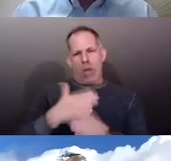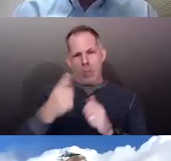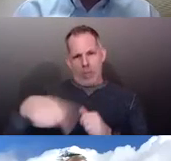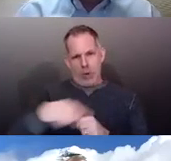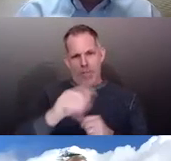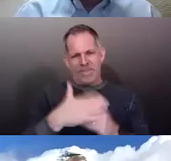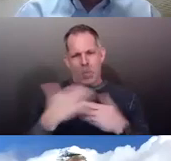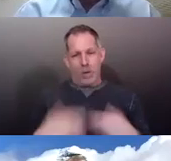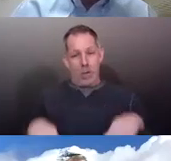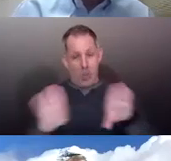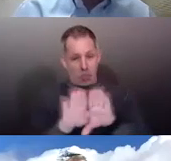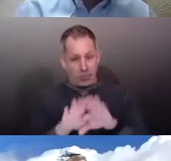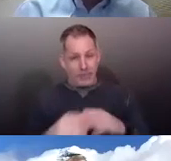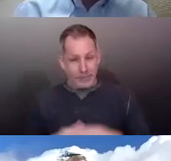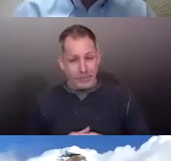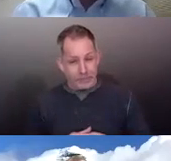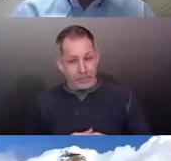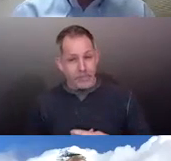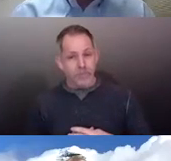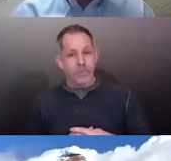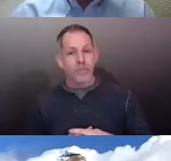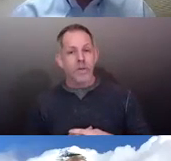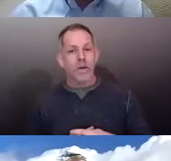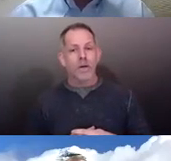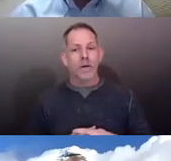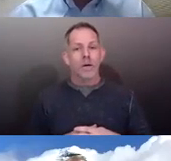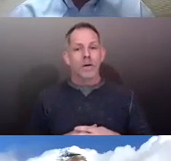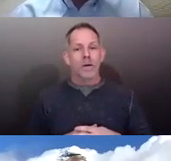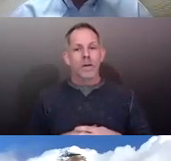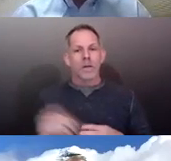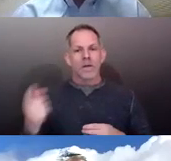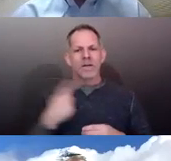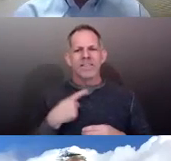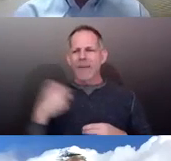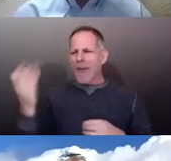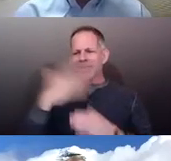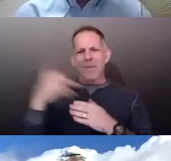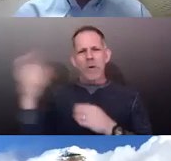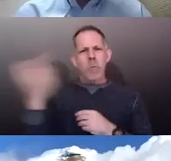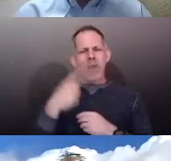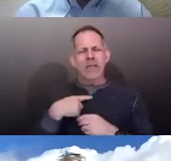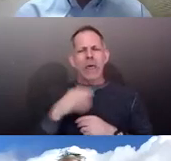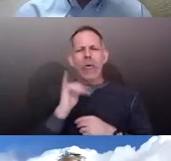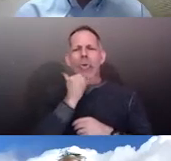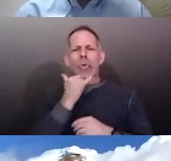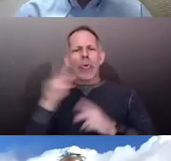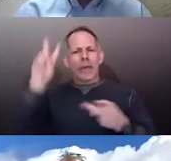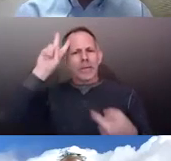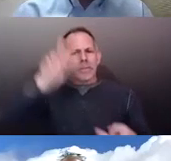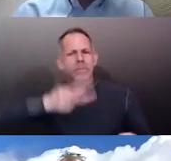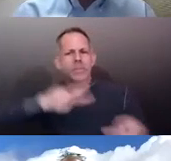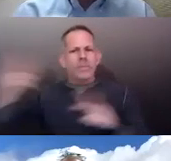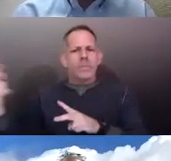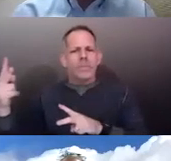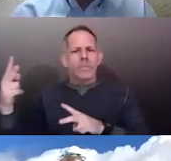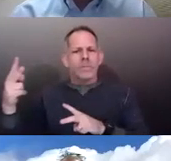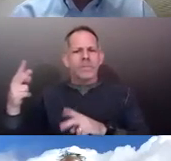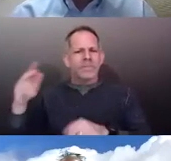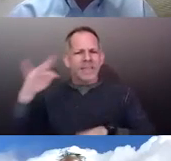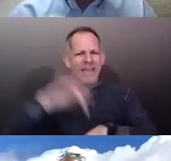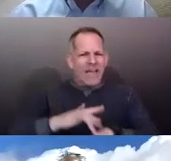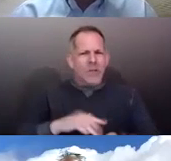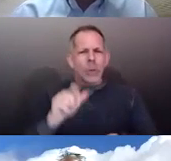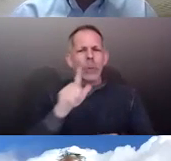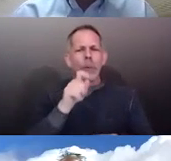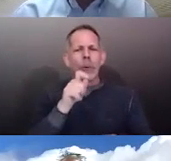some questions or misinterpretations of what a close contact is. This is just the formal one, that it's someone who was